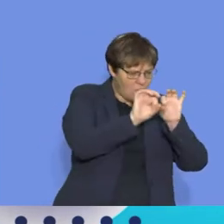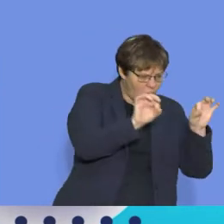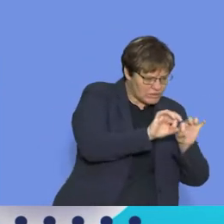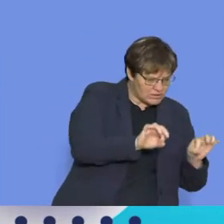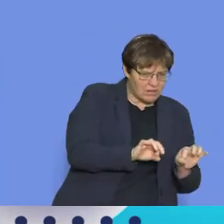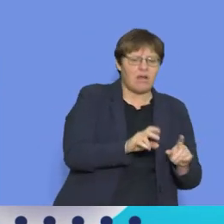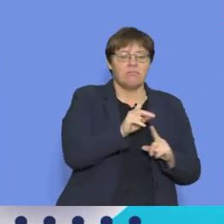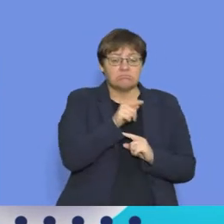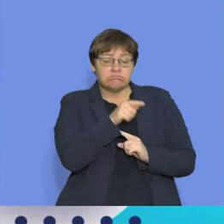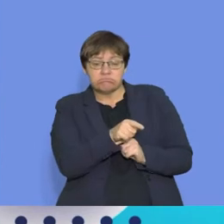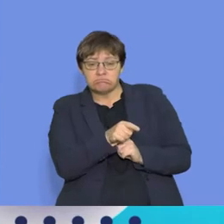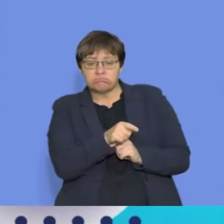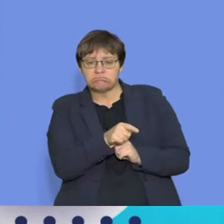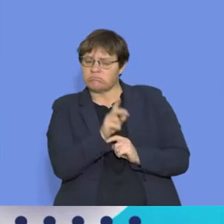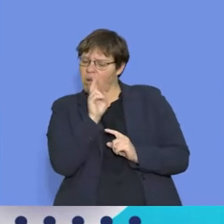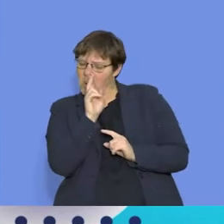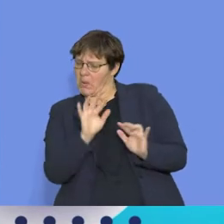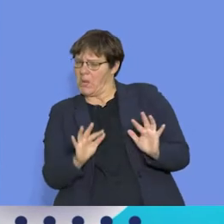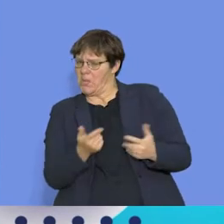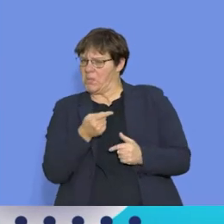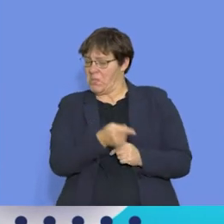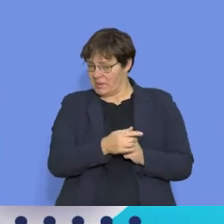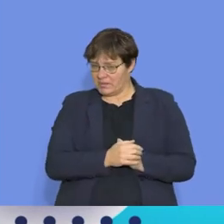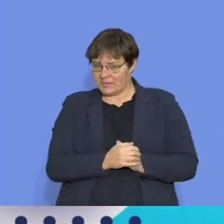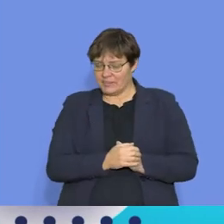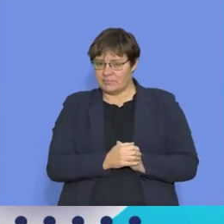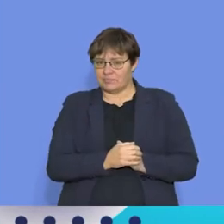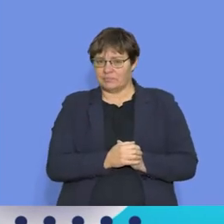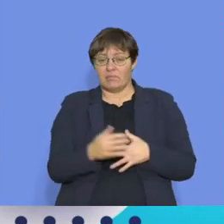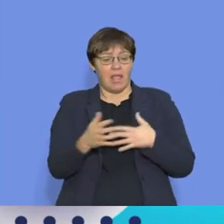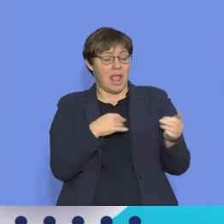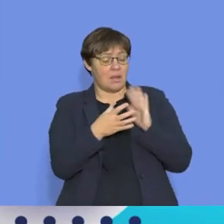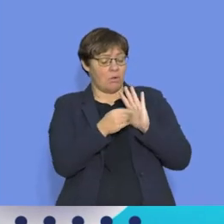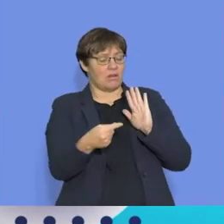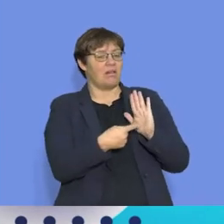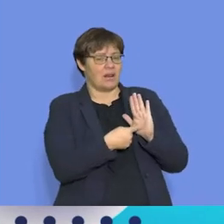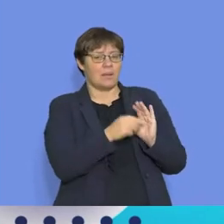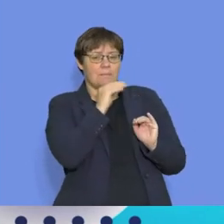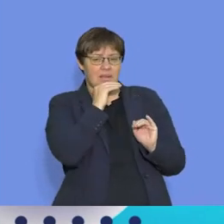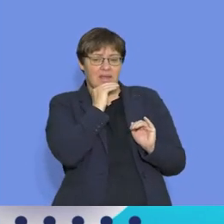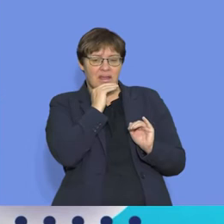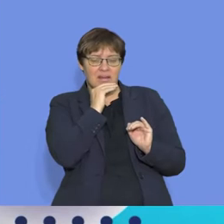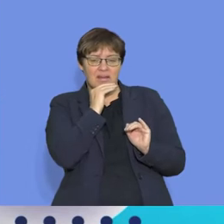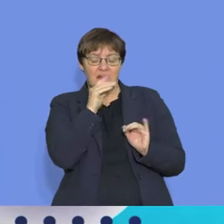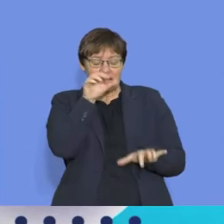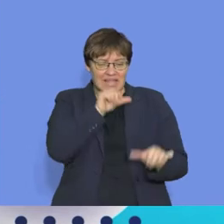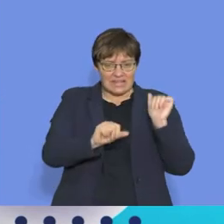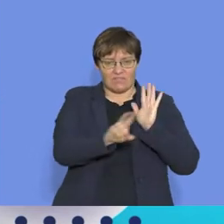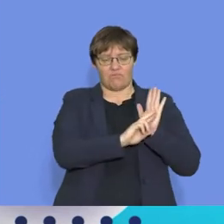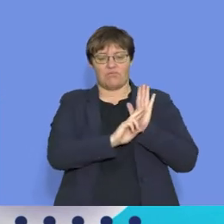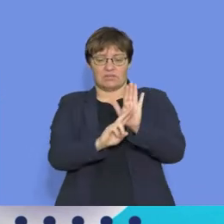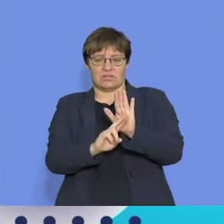exactly what the animal should look like. So any model you see is a scientific representation of